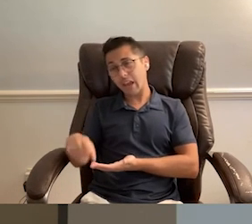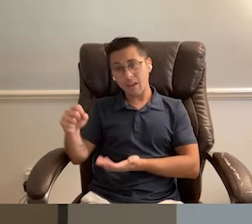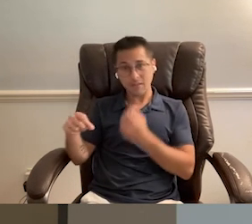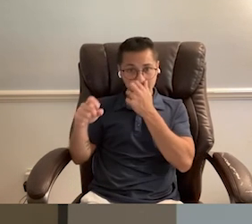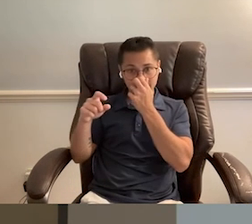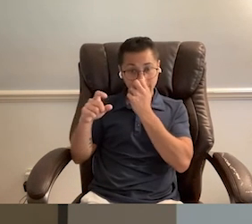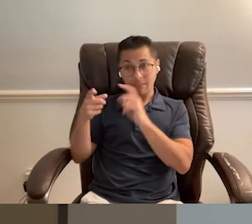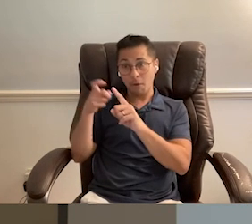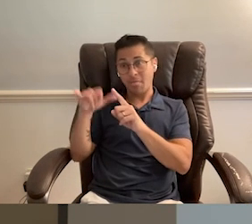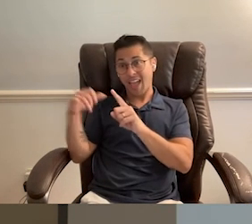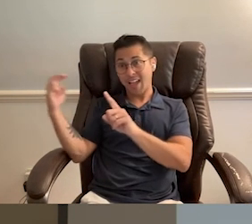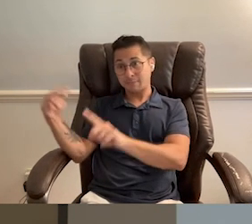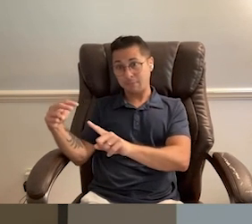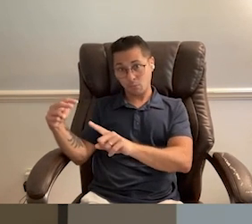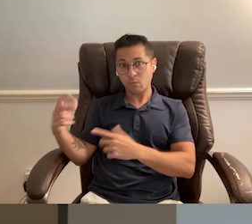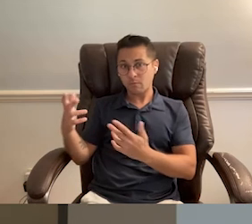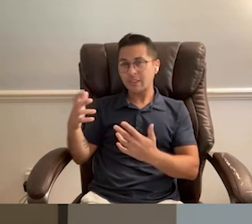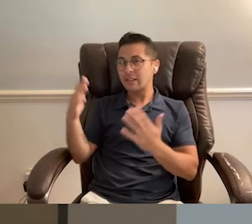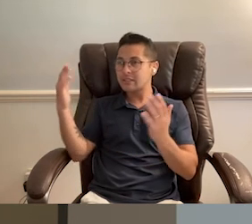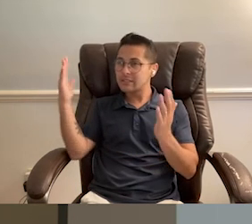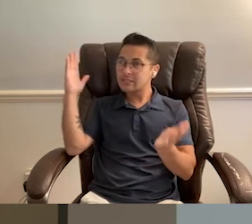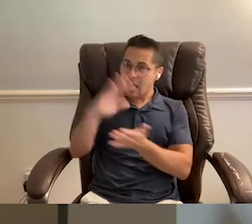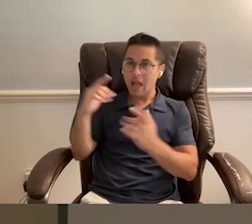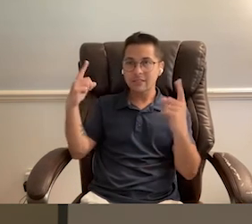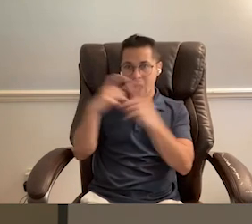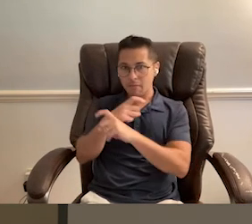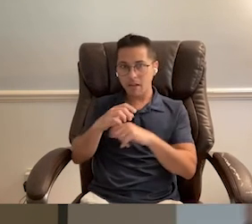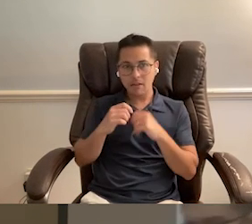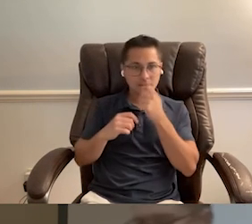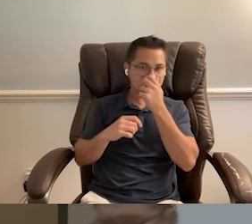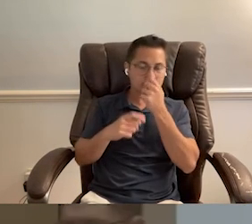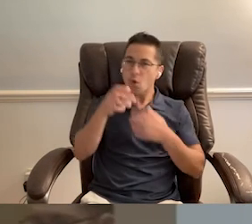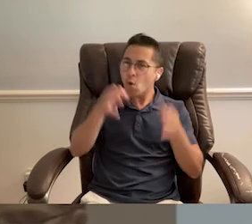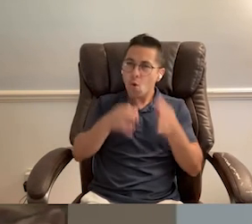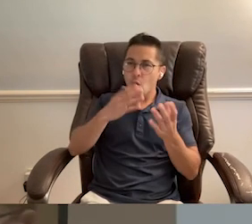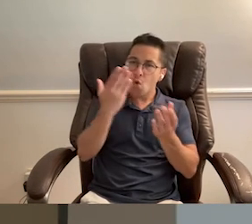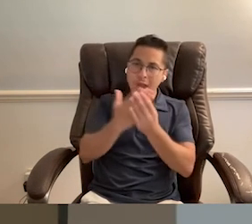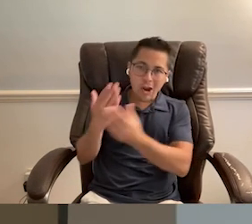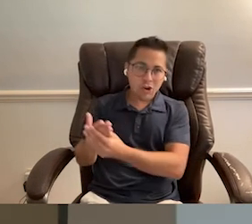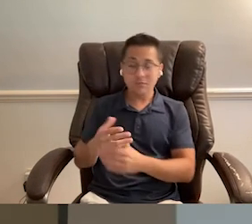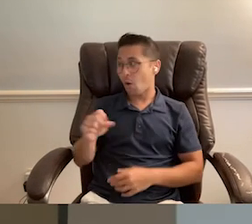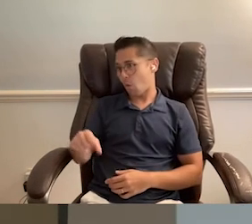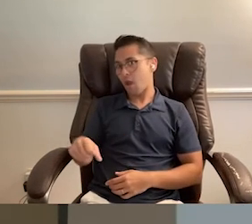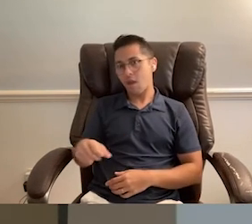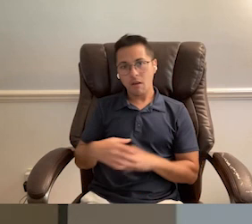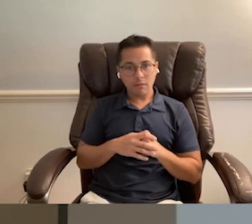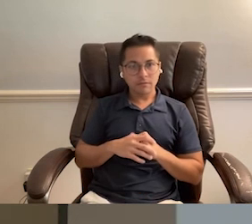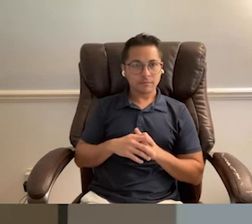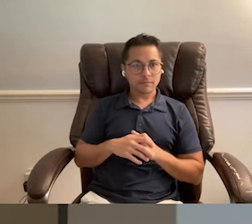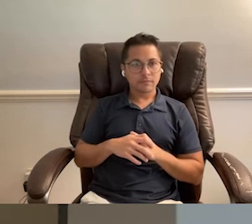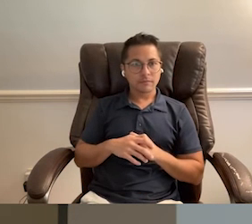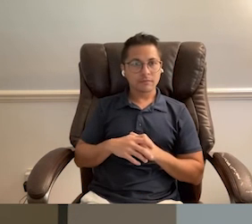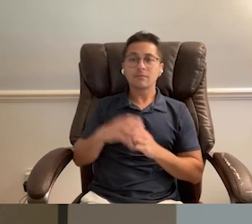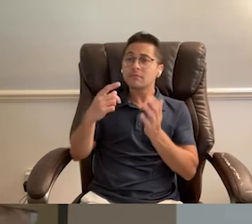yes, less complex in filing. Court records, all that stuff. Oh yeah, we don't, you know, sometimes you might,